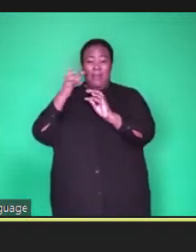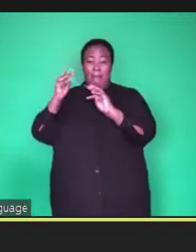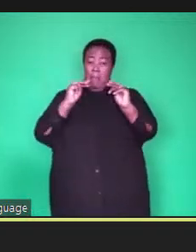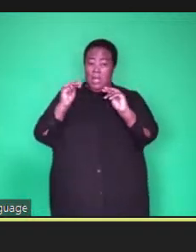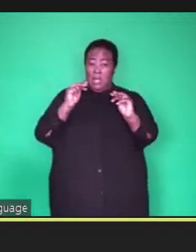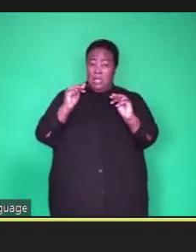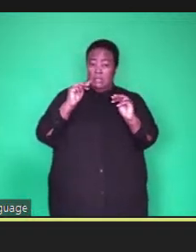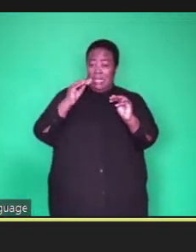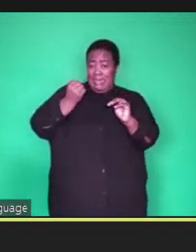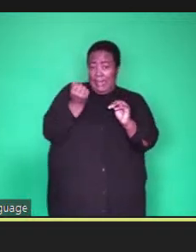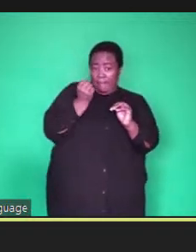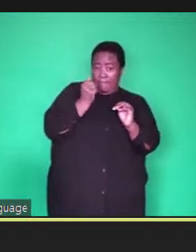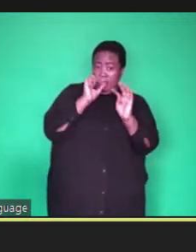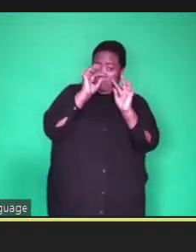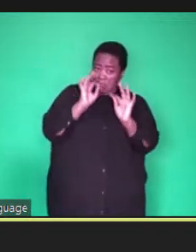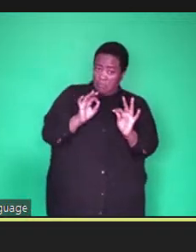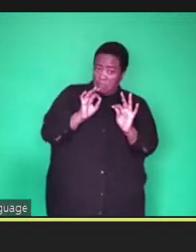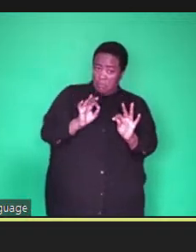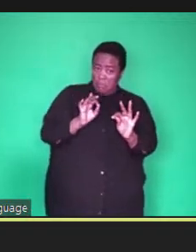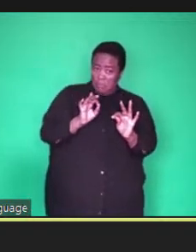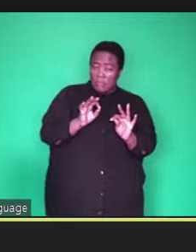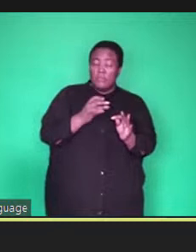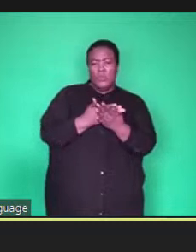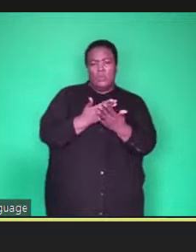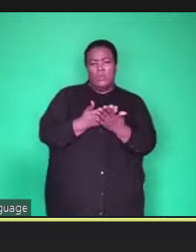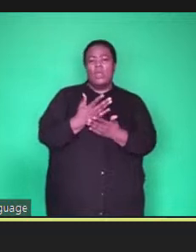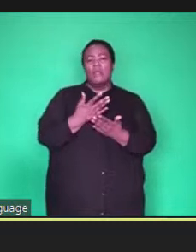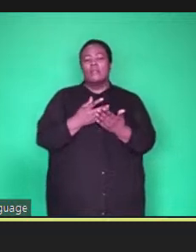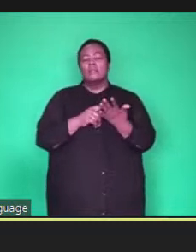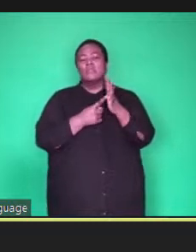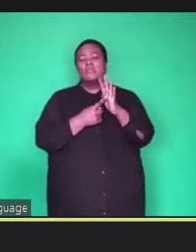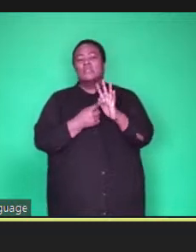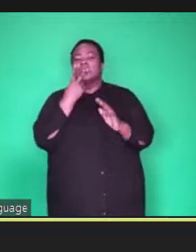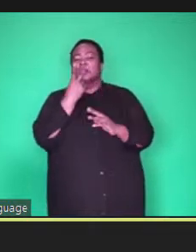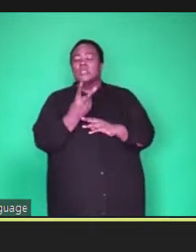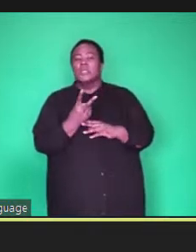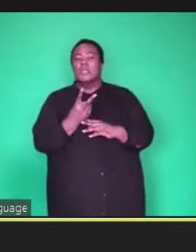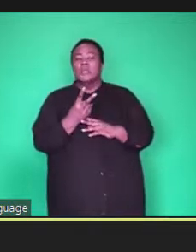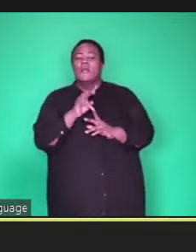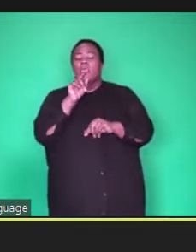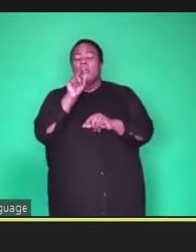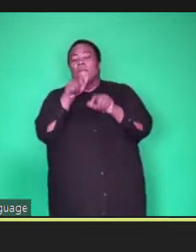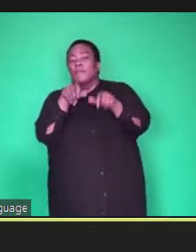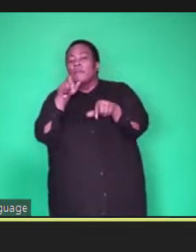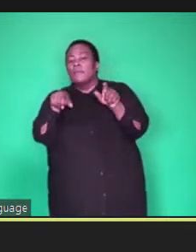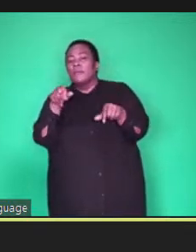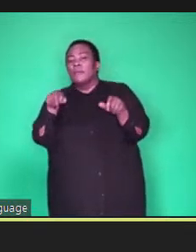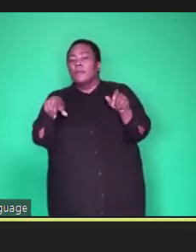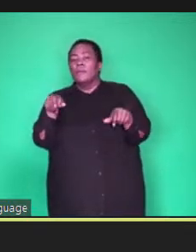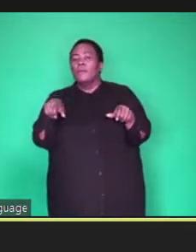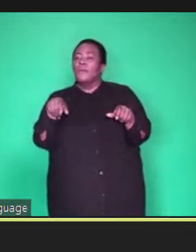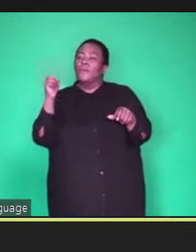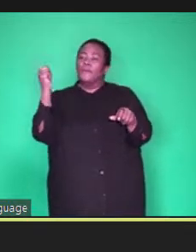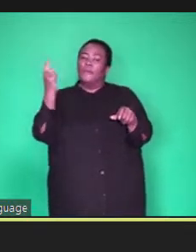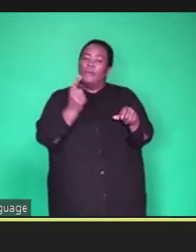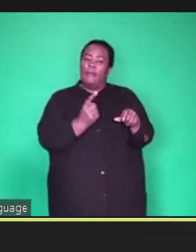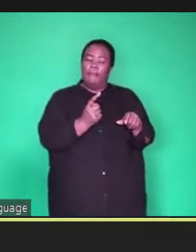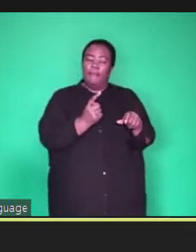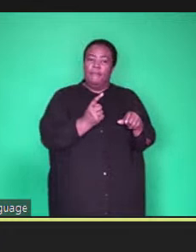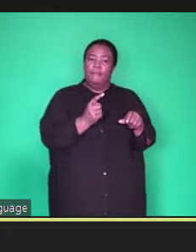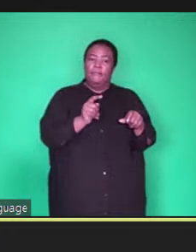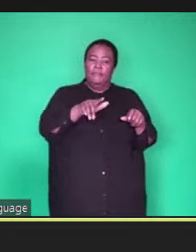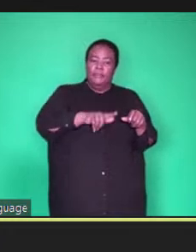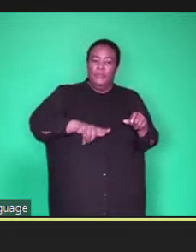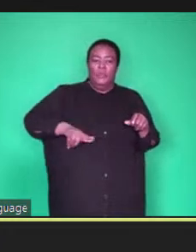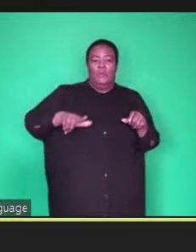of precision, you get a dynamic open cohort of individuals, and those are located in